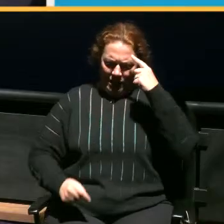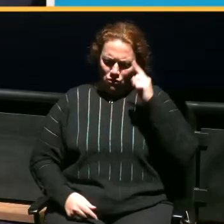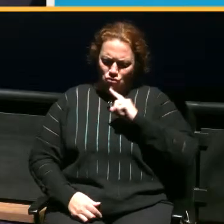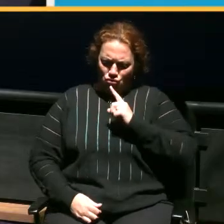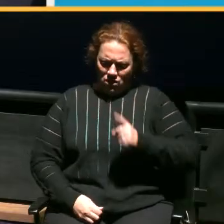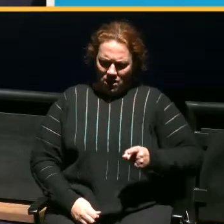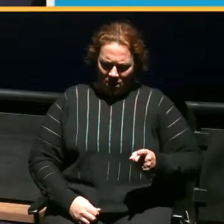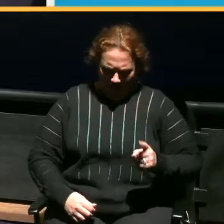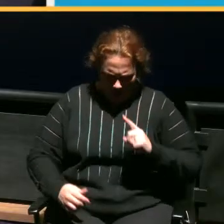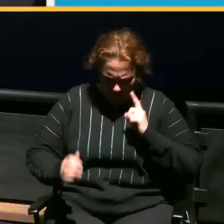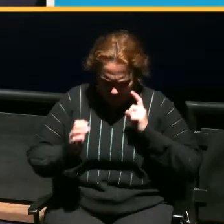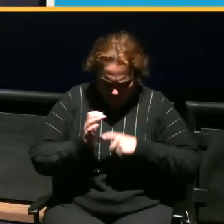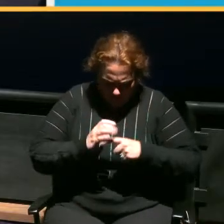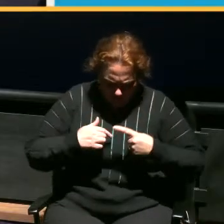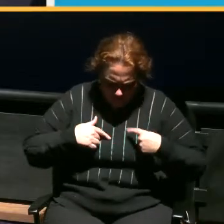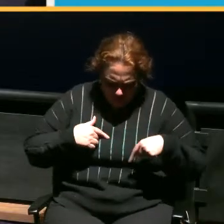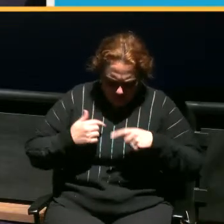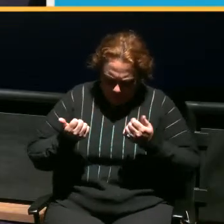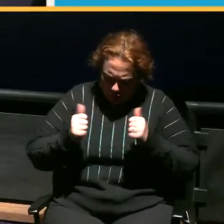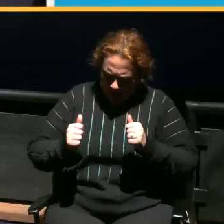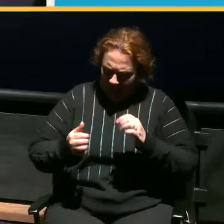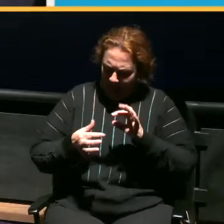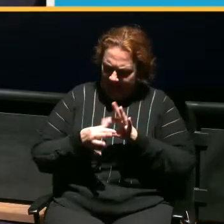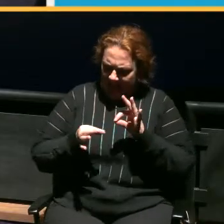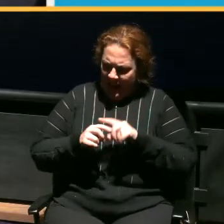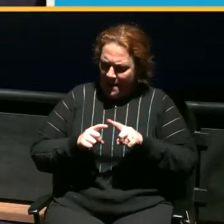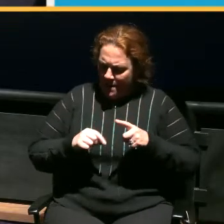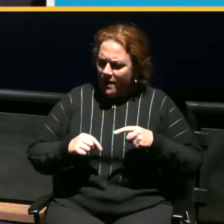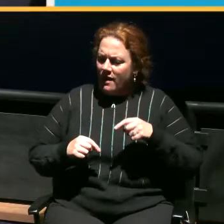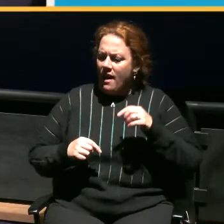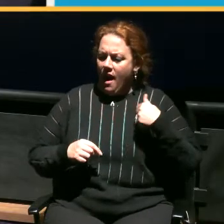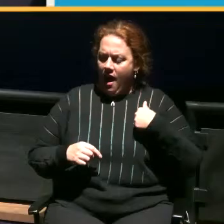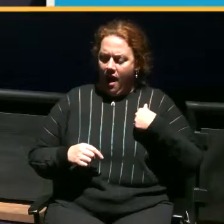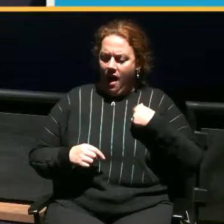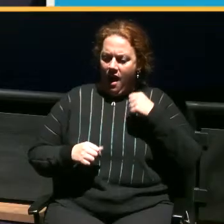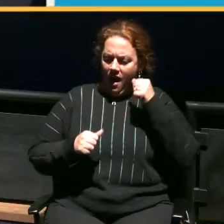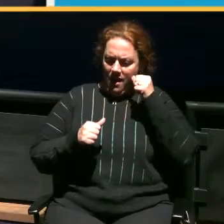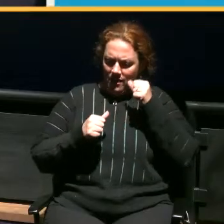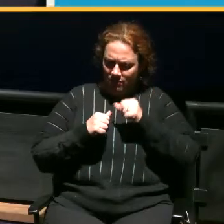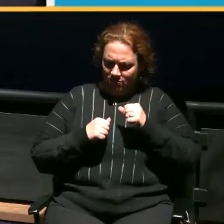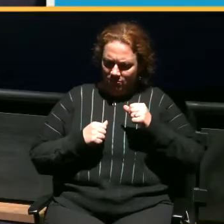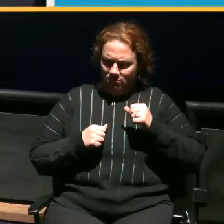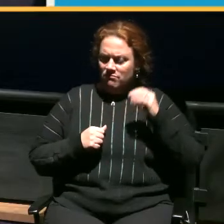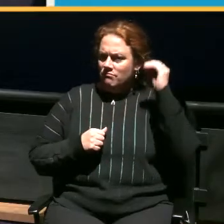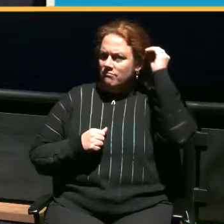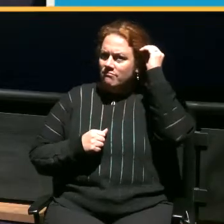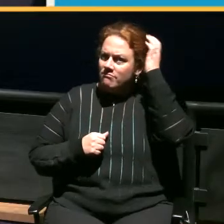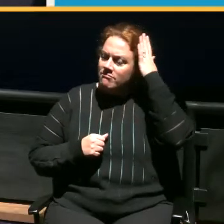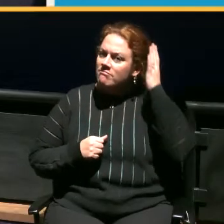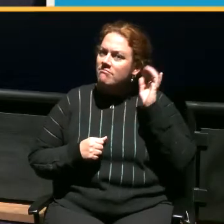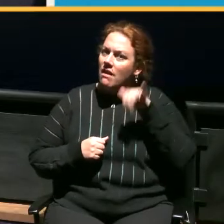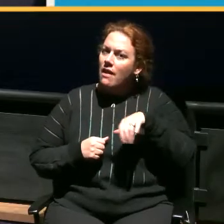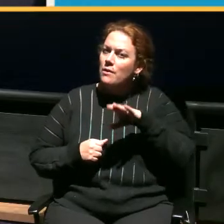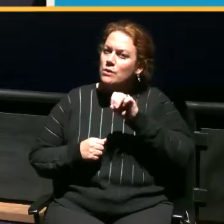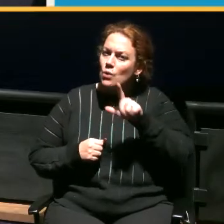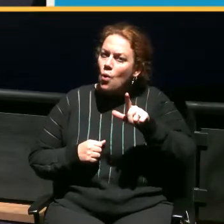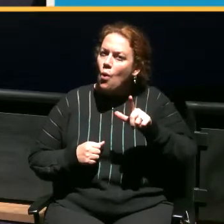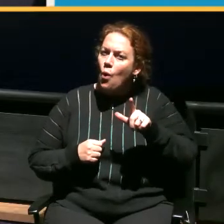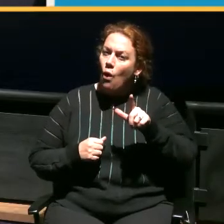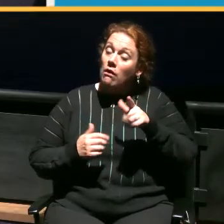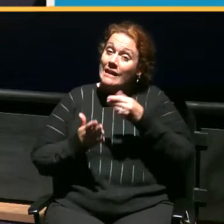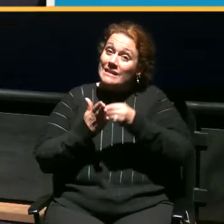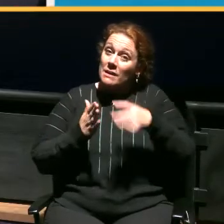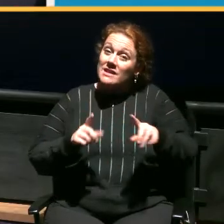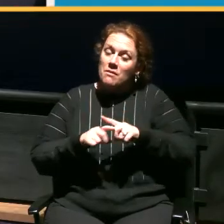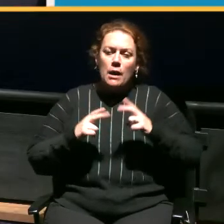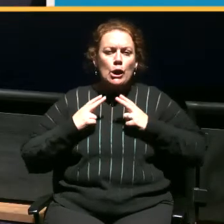really found, and it'd be interesting to hear what John has to say about this, but I think I came away with the robotic mission was cool, was going to be really expensive, but